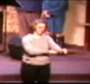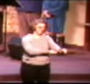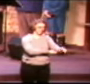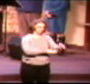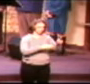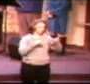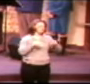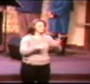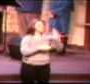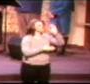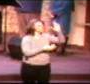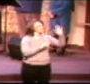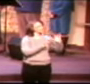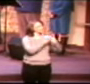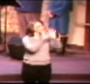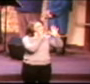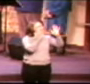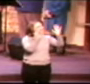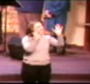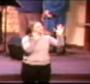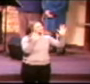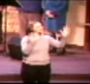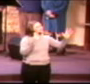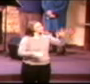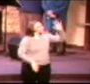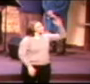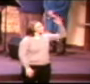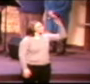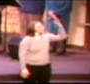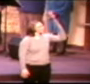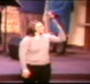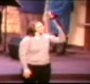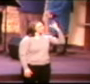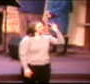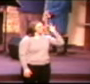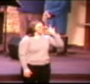night. Let your light shine